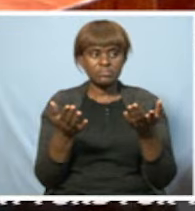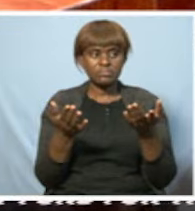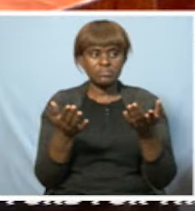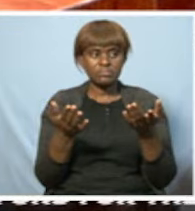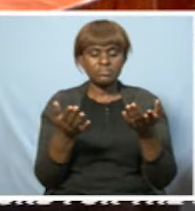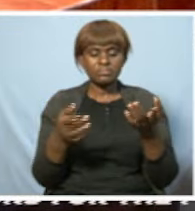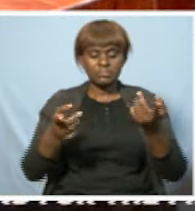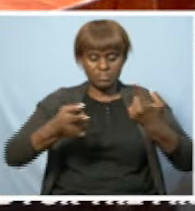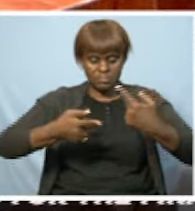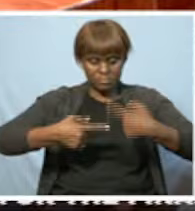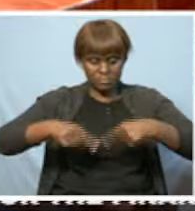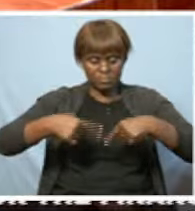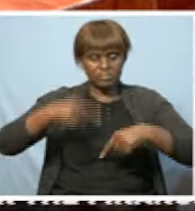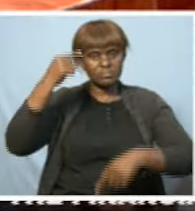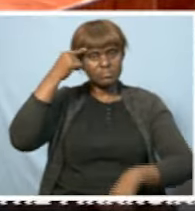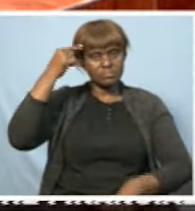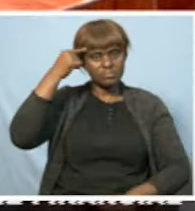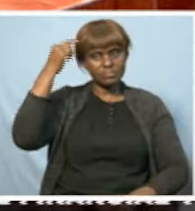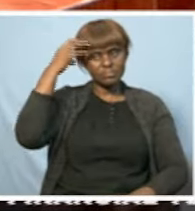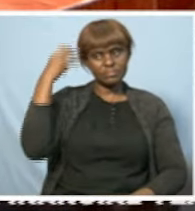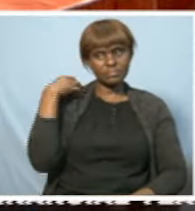Local government officers,